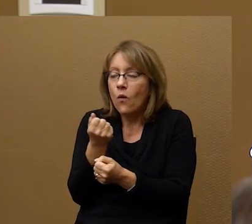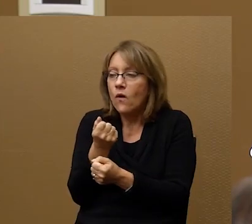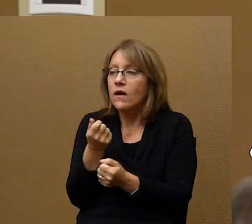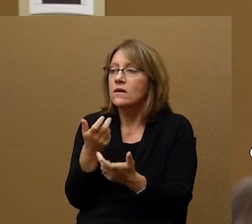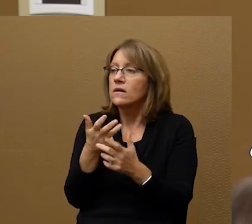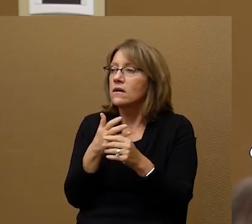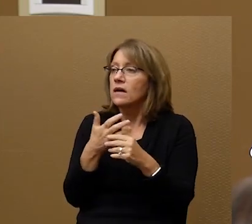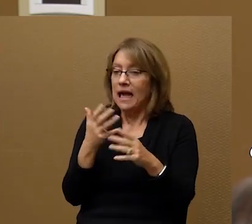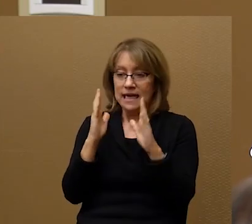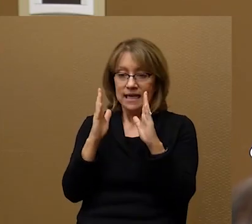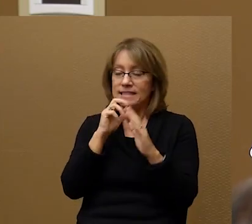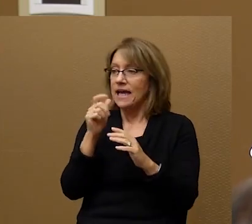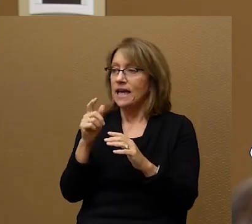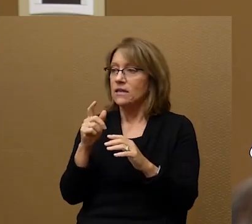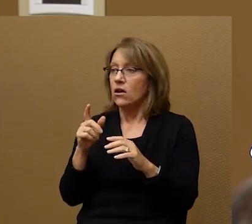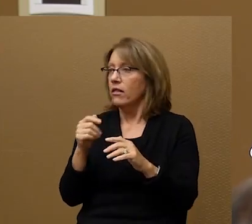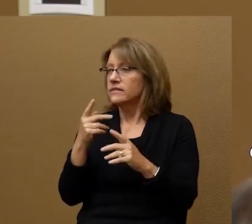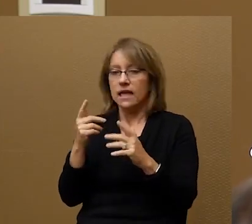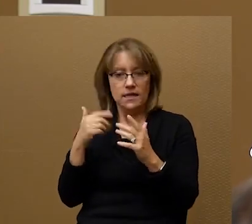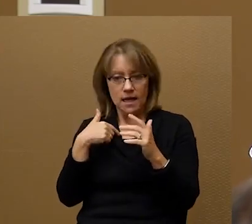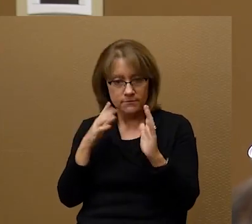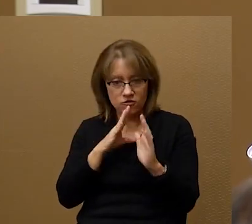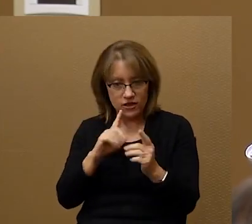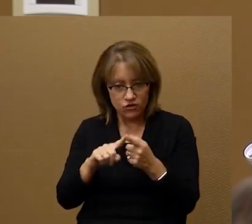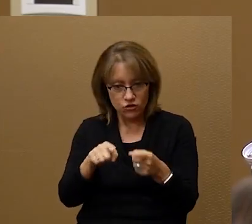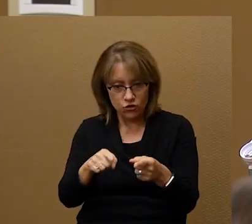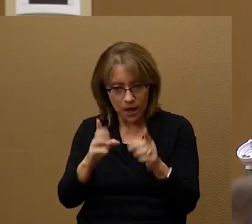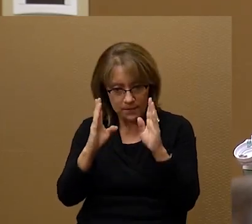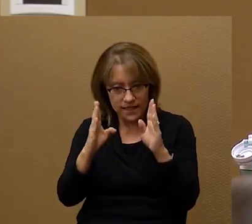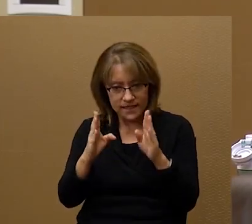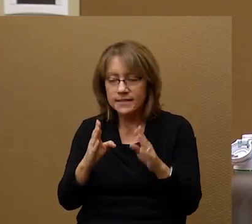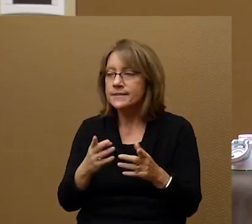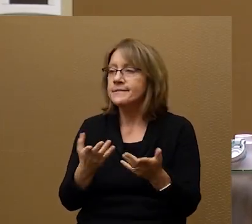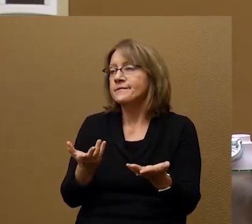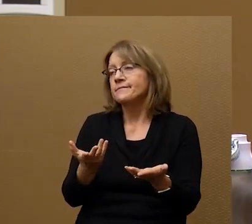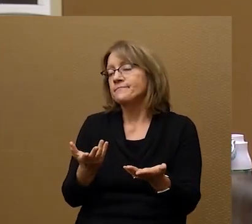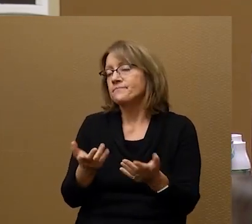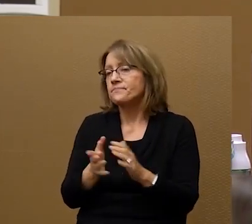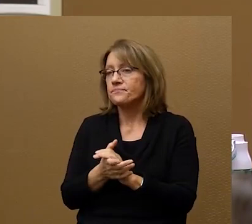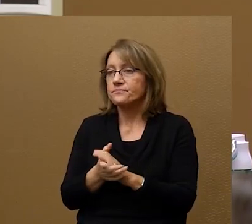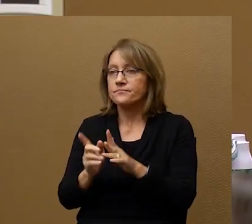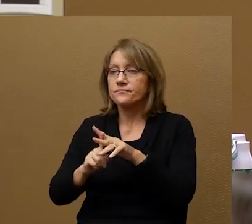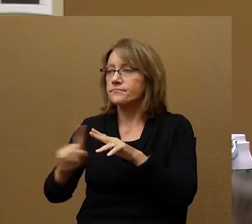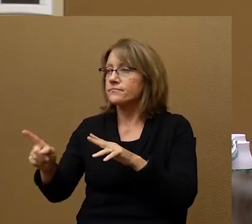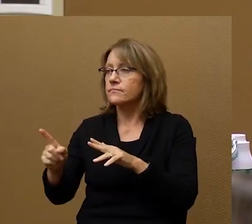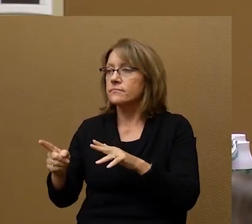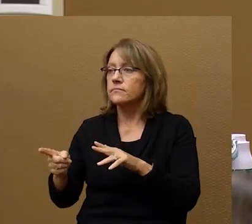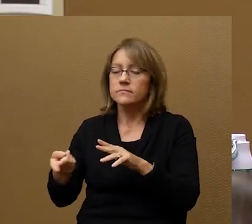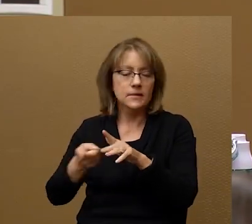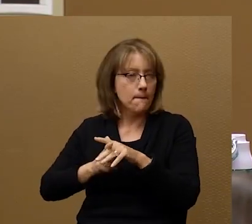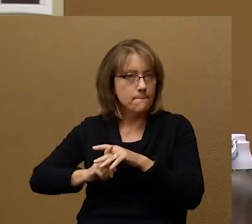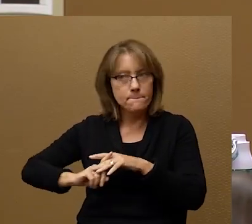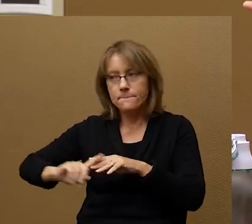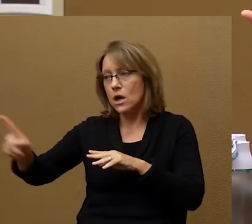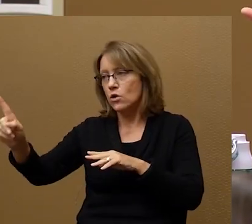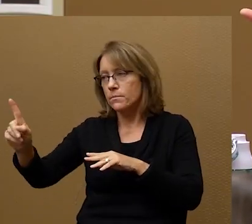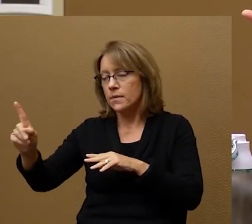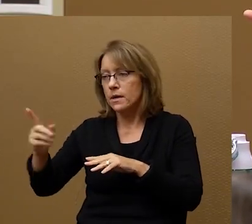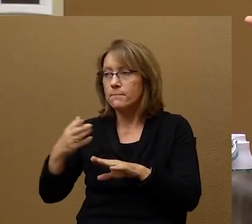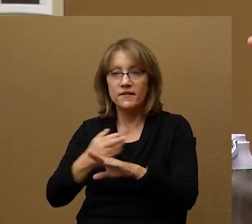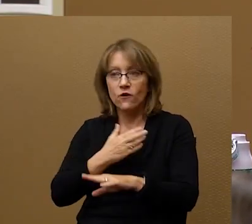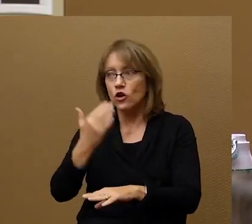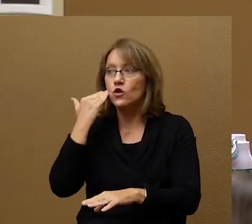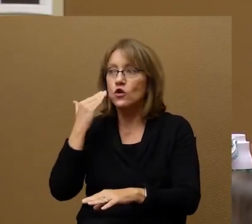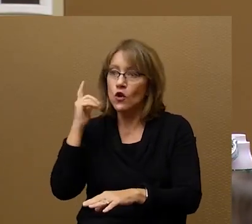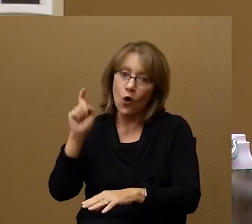sudden I'm talking to you, I'm paying attention to you. Escape, they're gone, they're out of the classroom before you even know